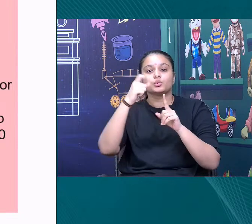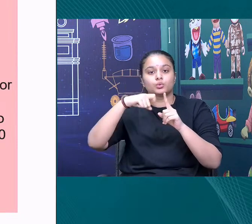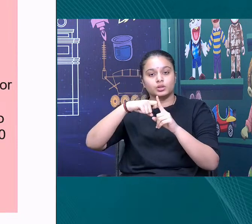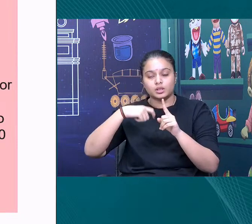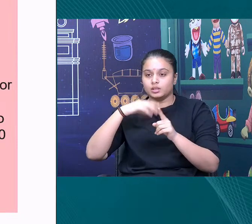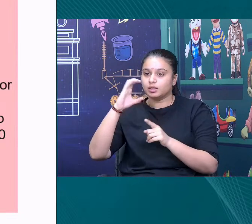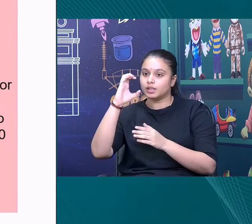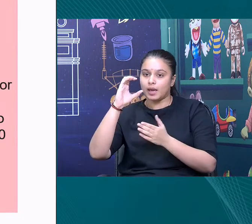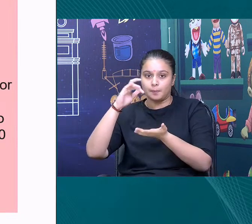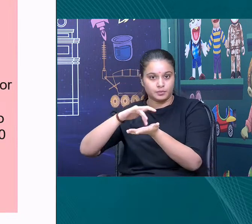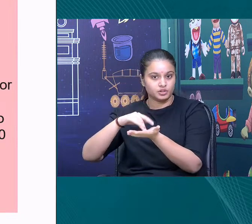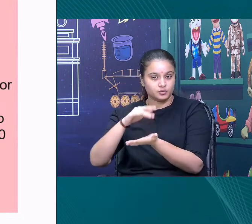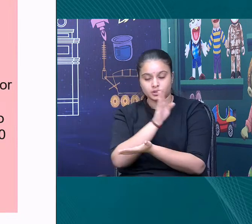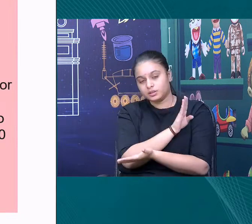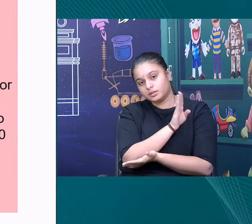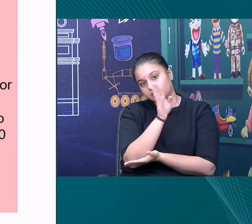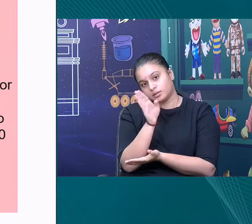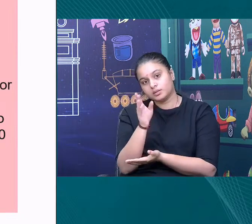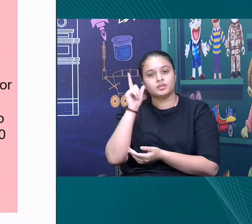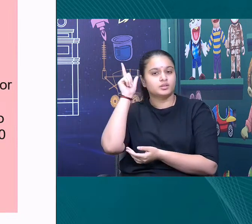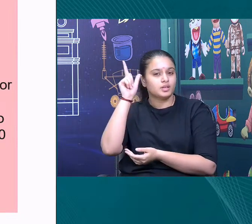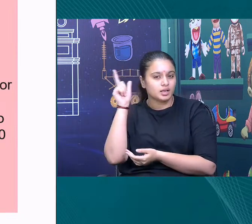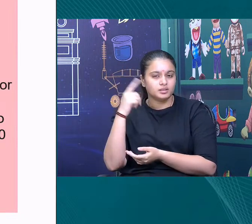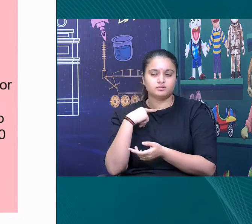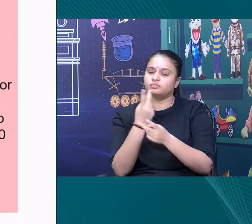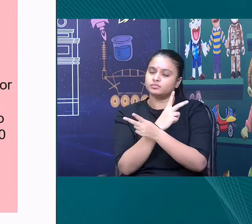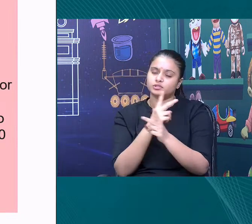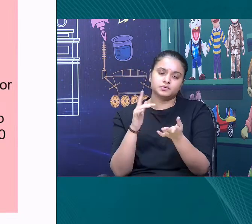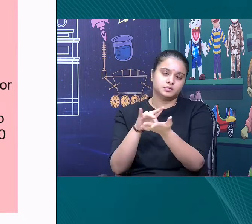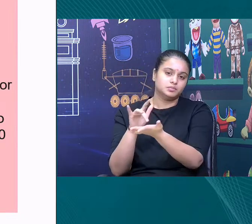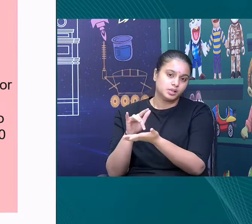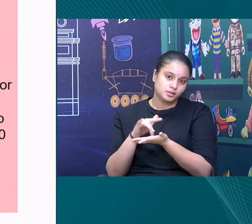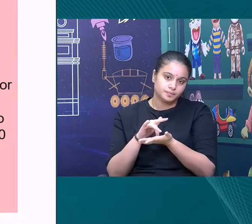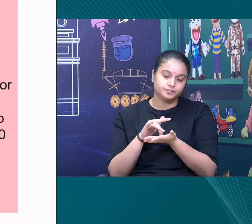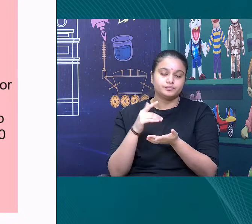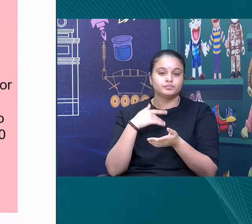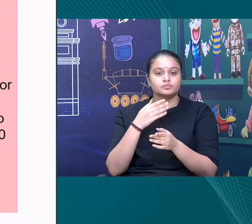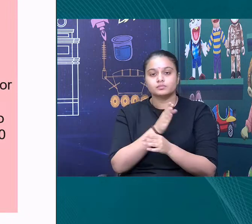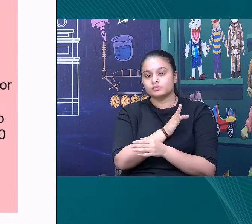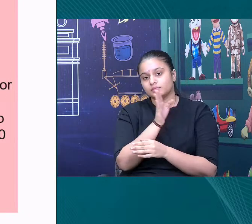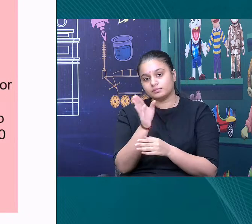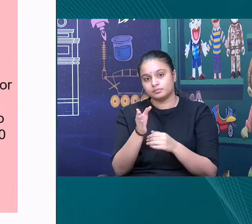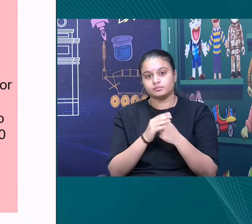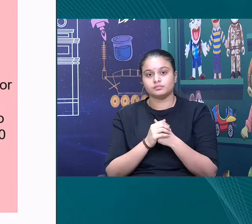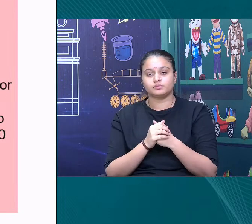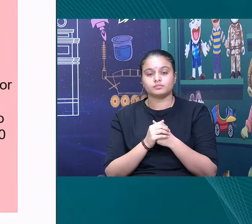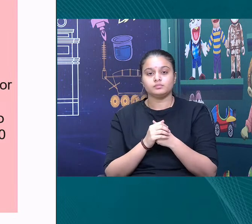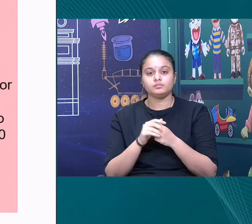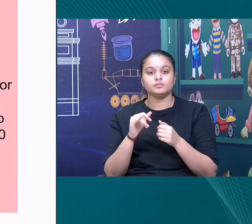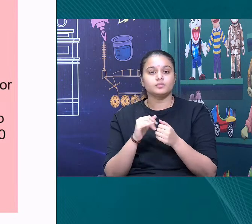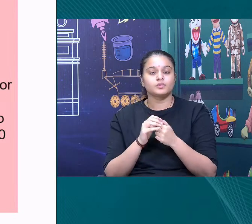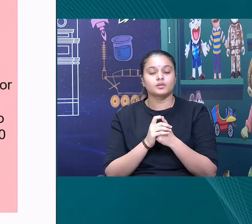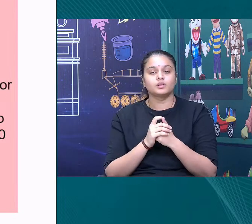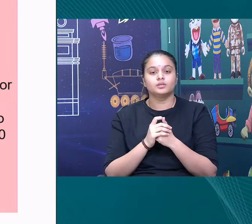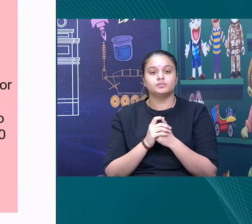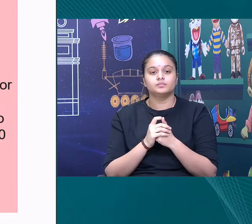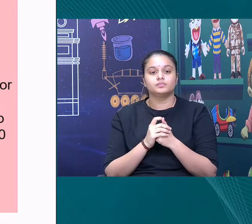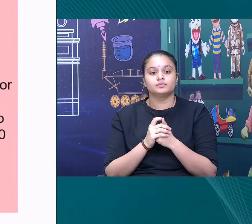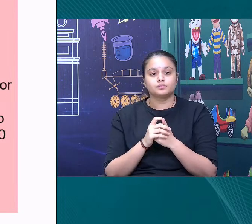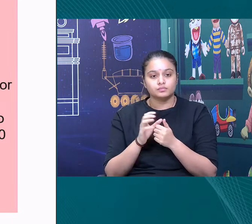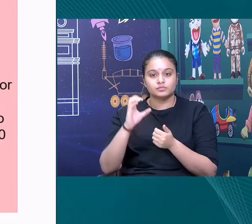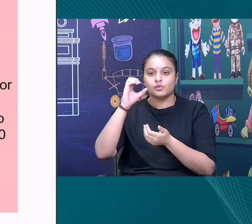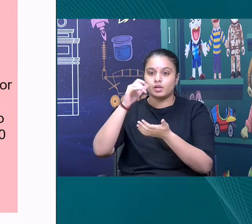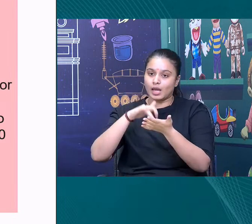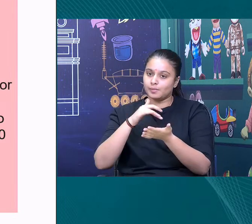to Cambridge. Anyone who goes to UK, visits London, visits different places. He went to Cambridge, and as he was